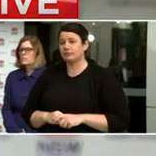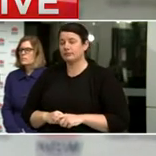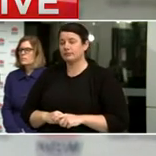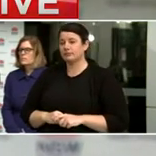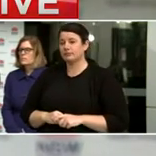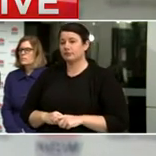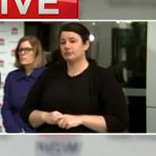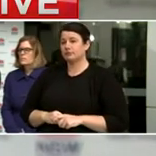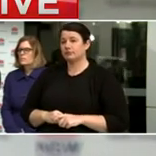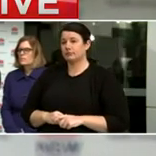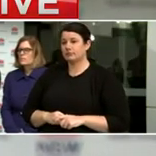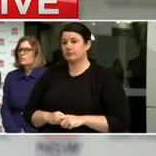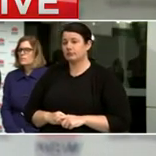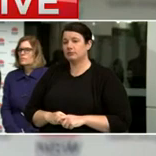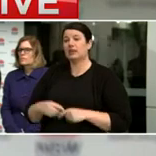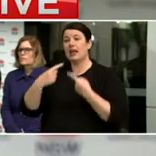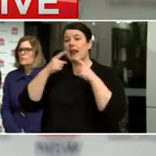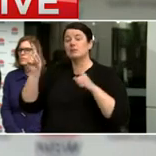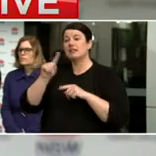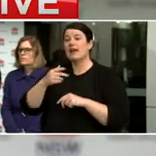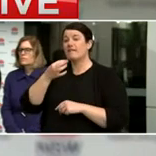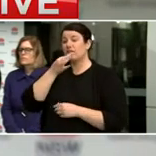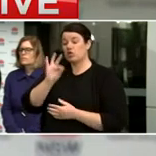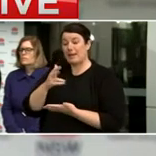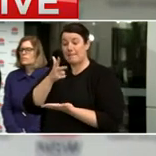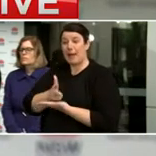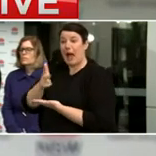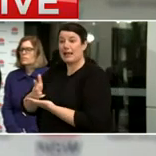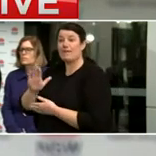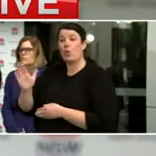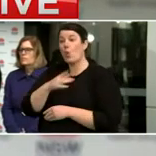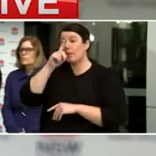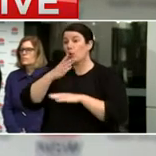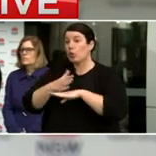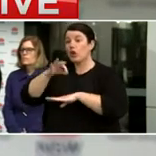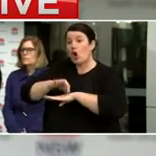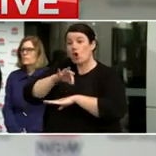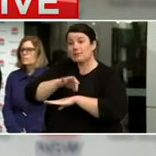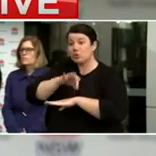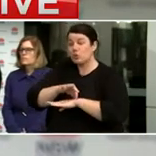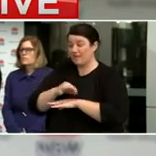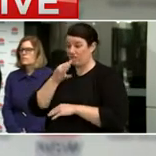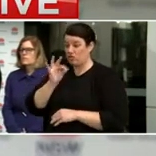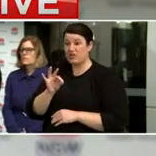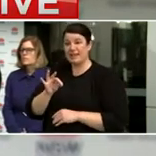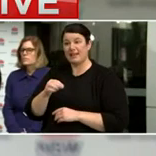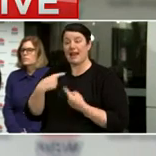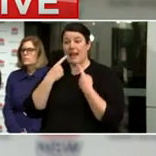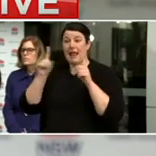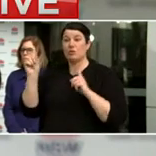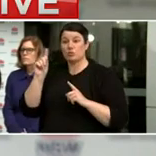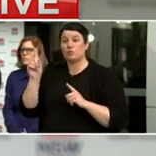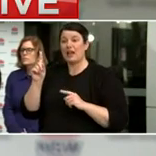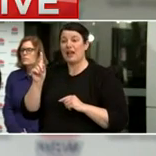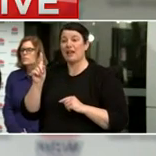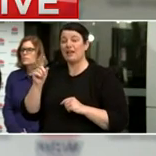about free parking for all of our health workers in our car parks is just part of the equation. We're